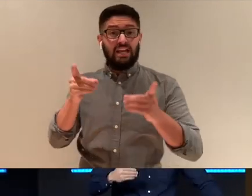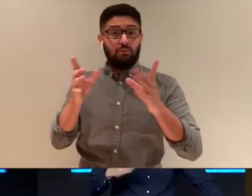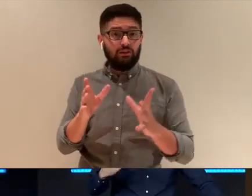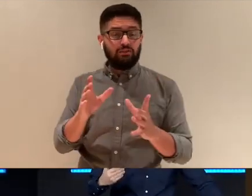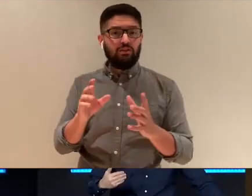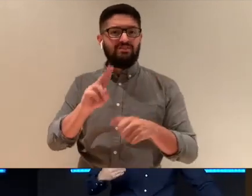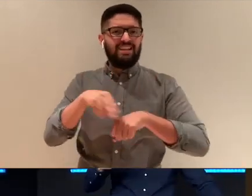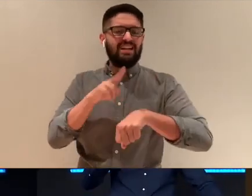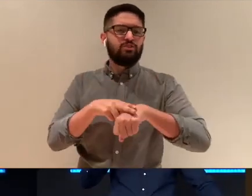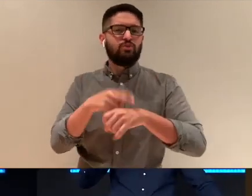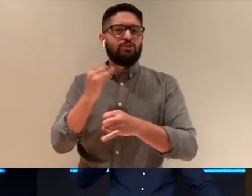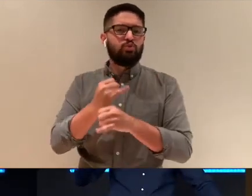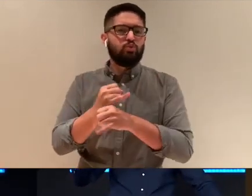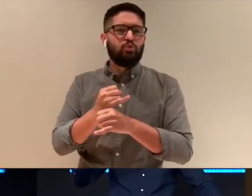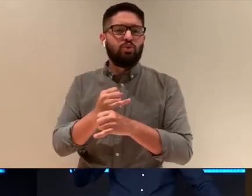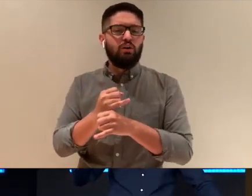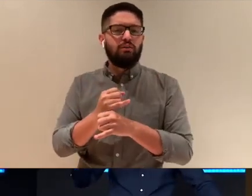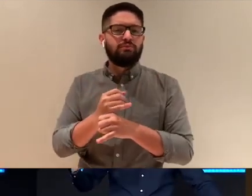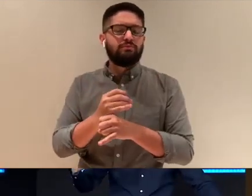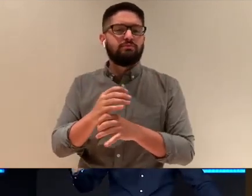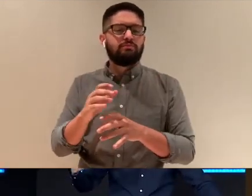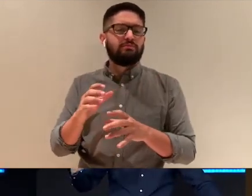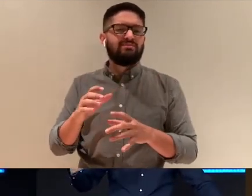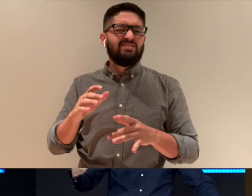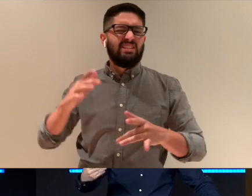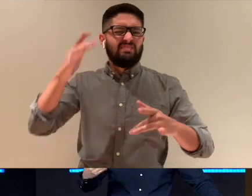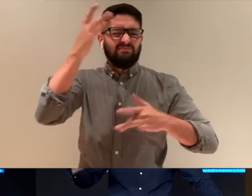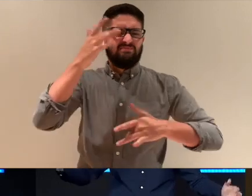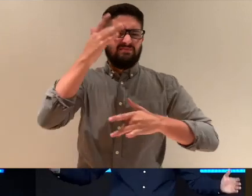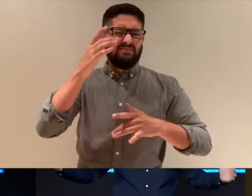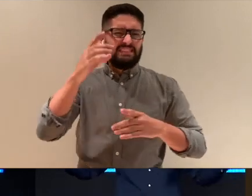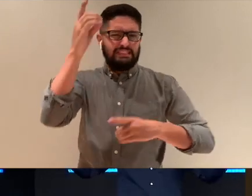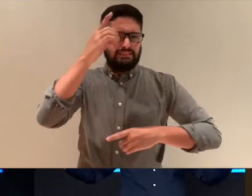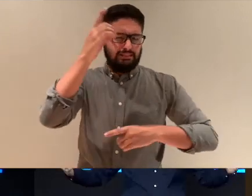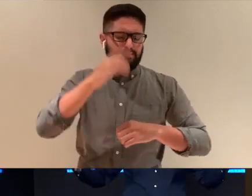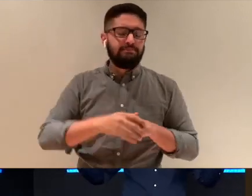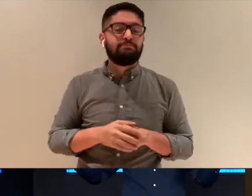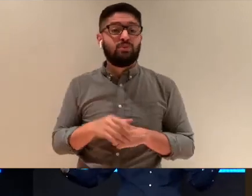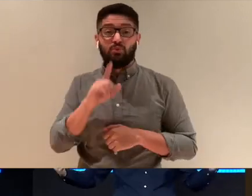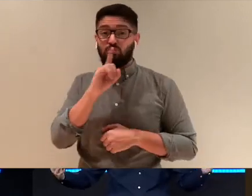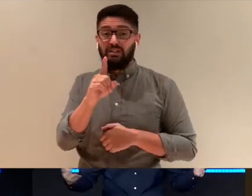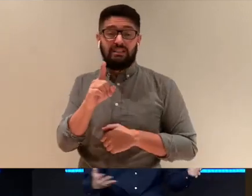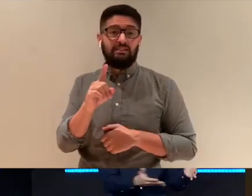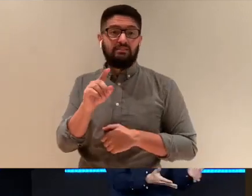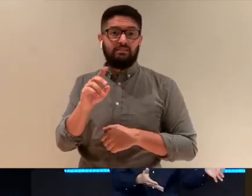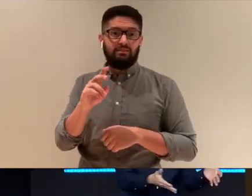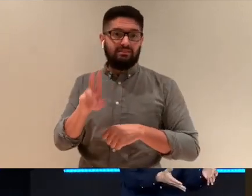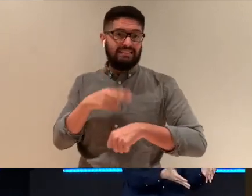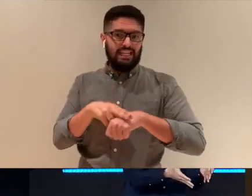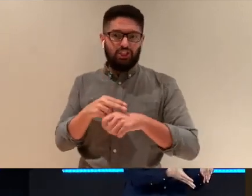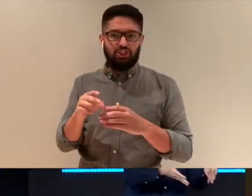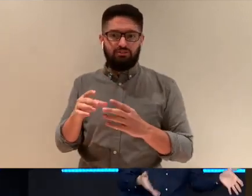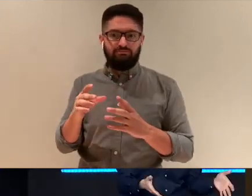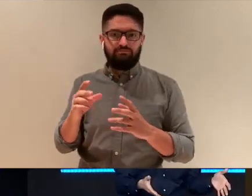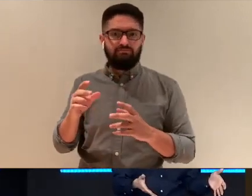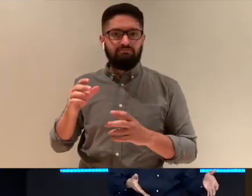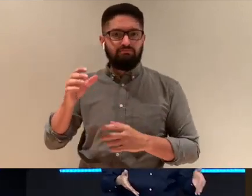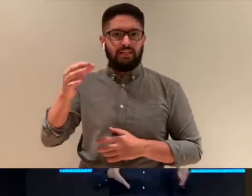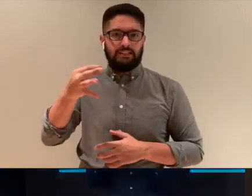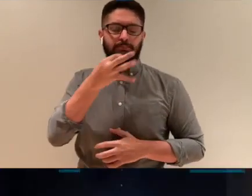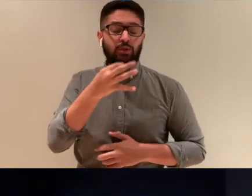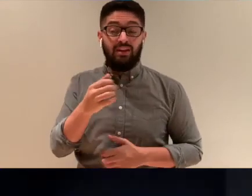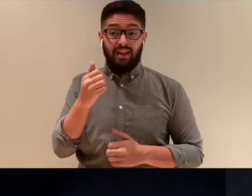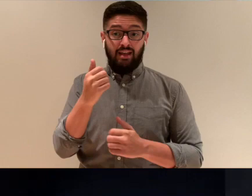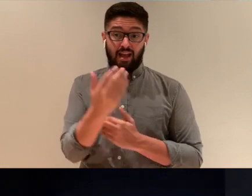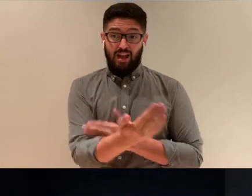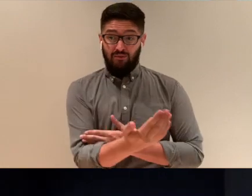of the National Institute of Infectious Diseases. And he is really our nation's leader in this topic.